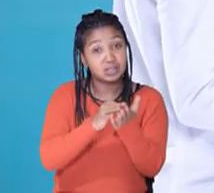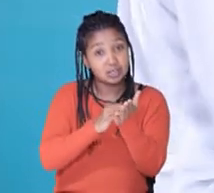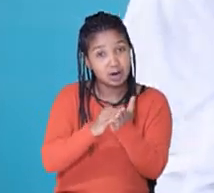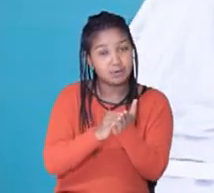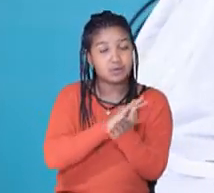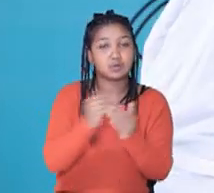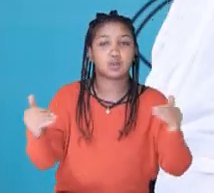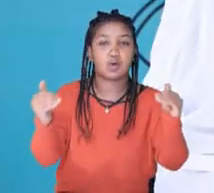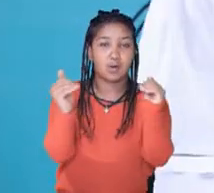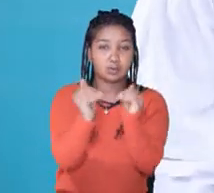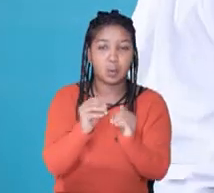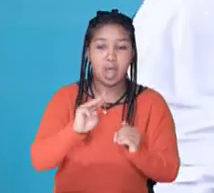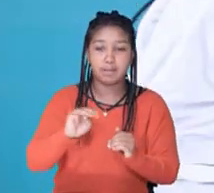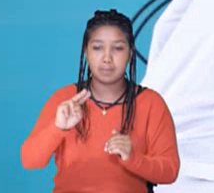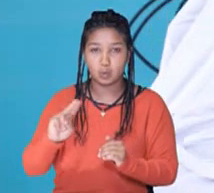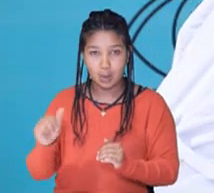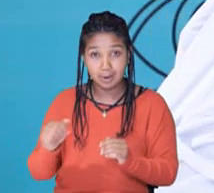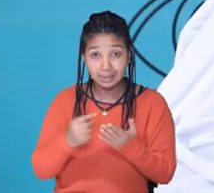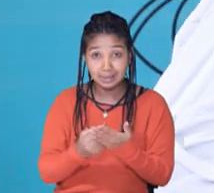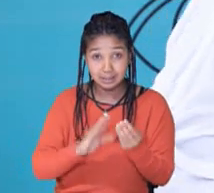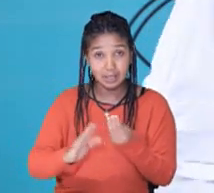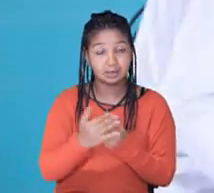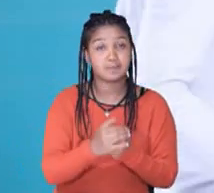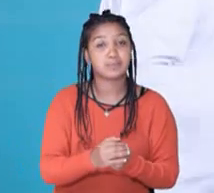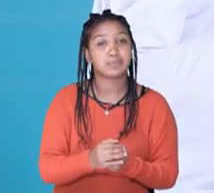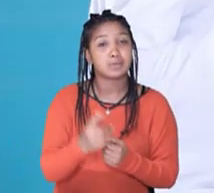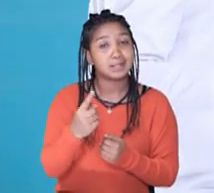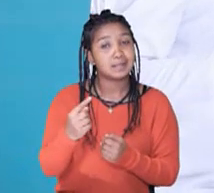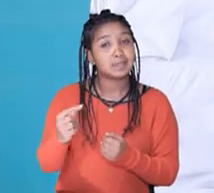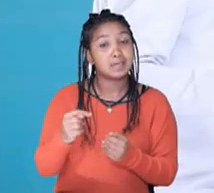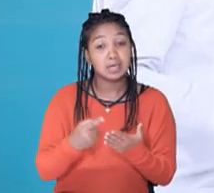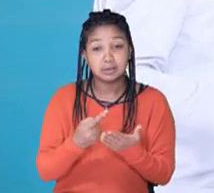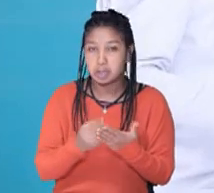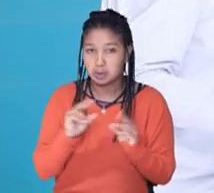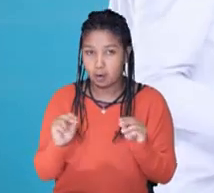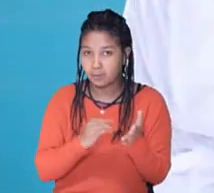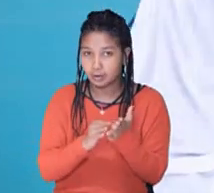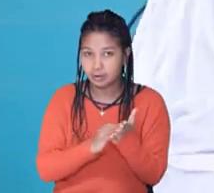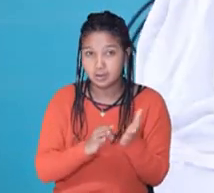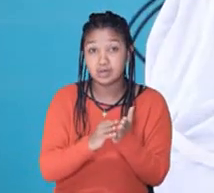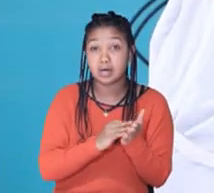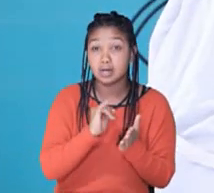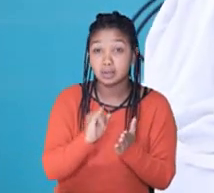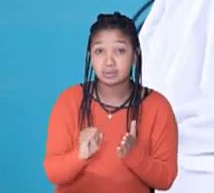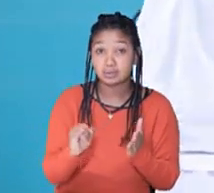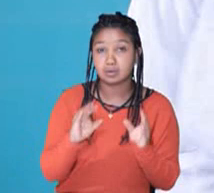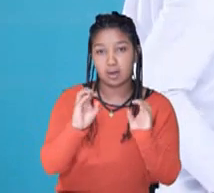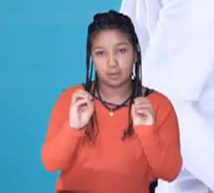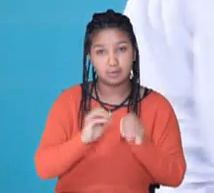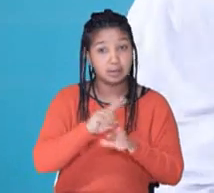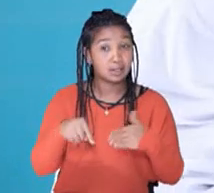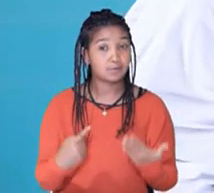force is equal to m2A. But in this case, there is no frictional force. The frictional force is already